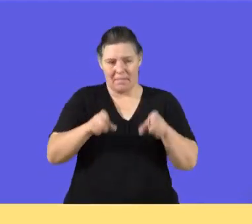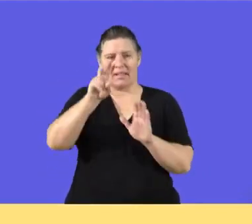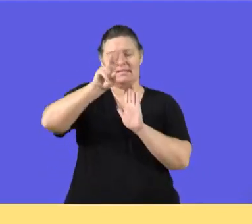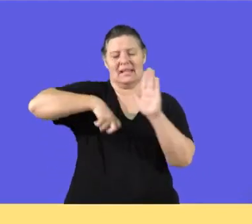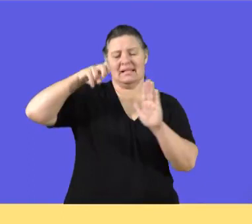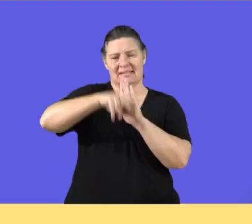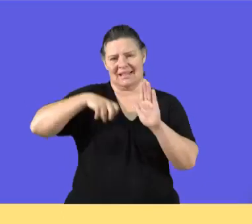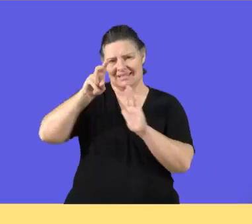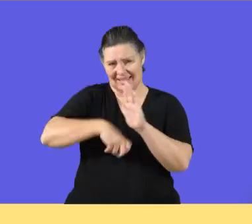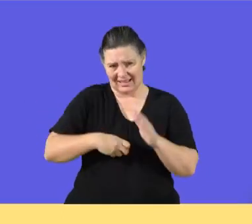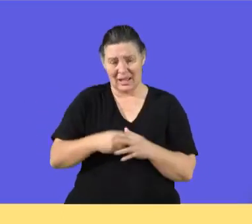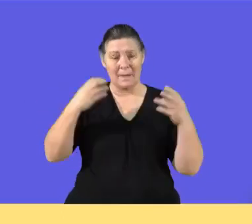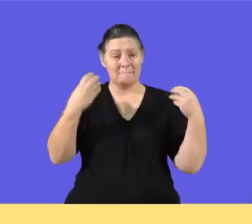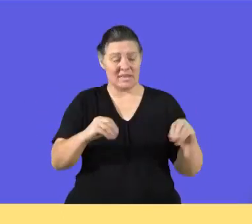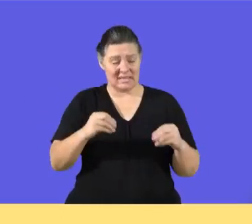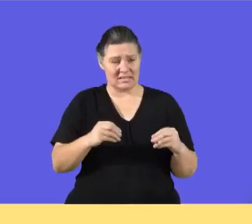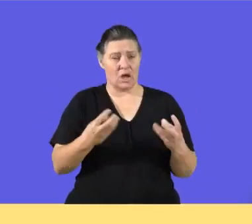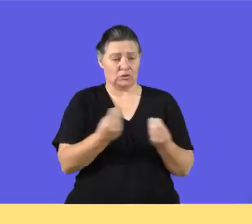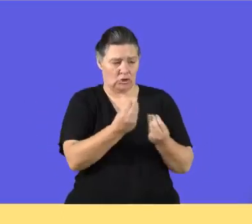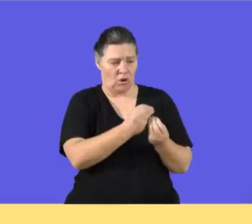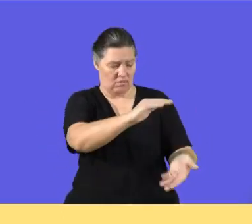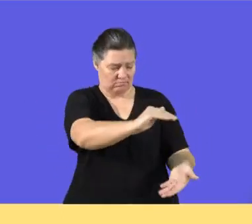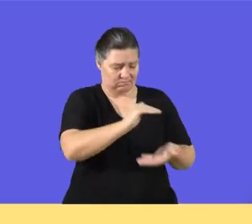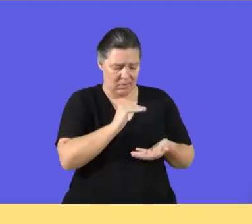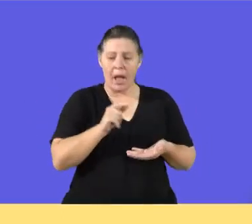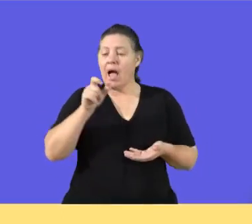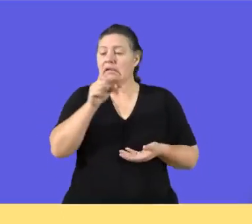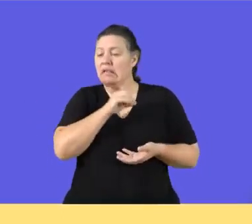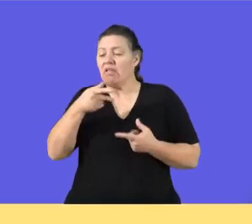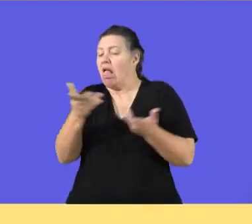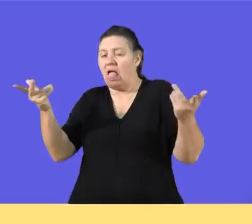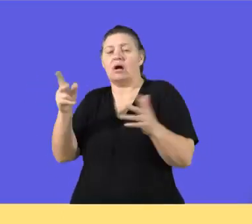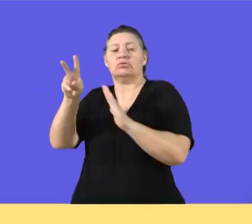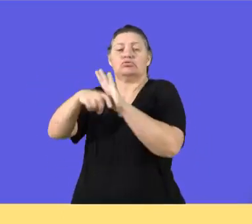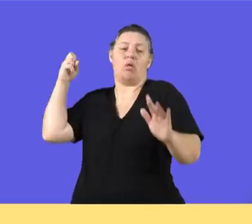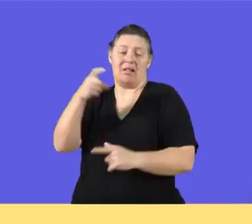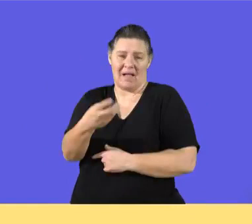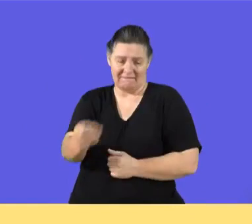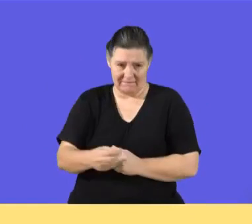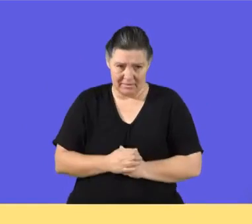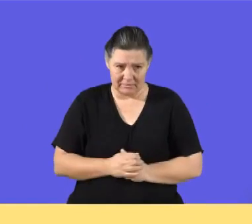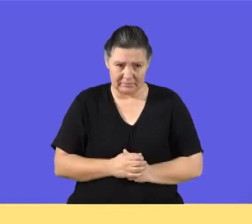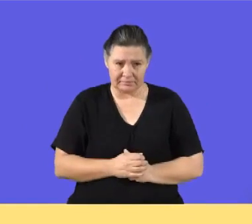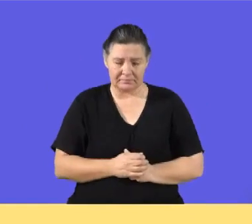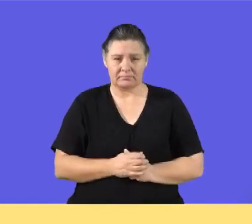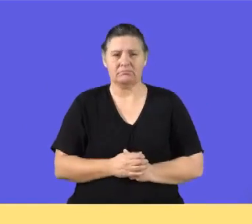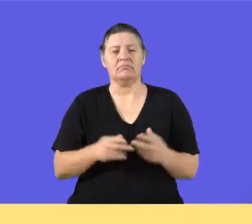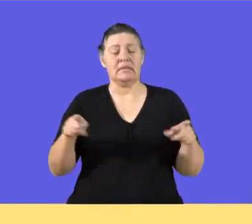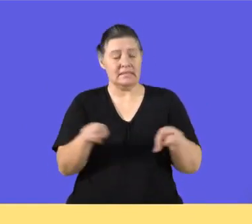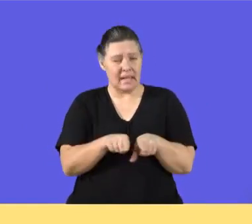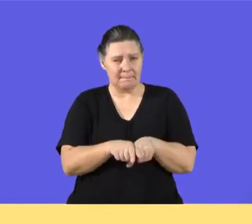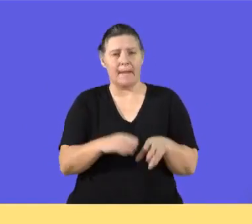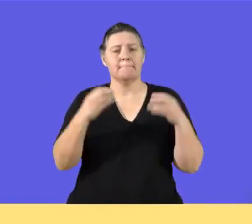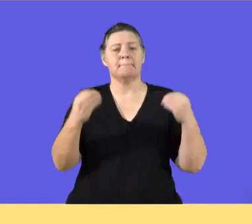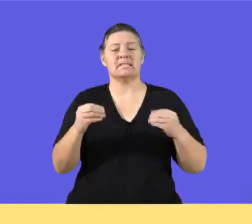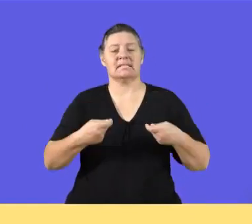stock due to theft. This happens in businesses that stock can get stolen. At this point, you